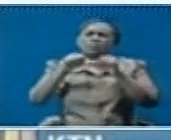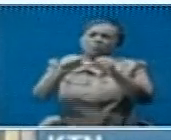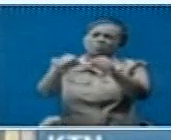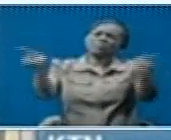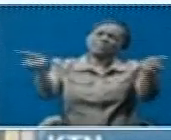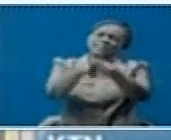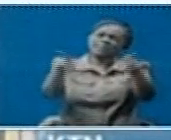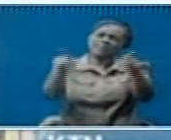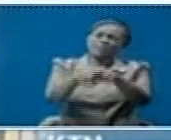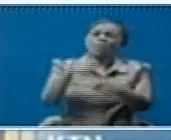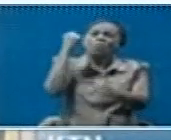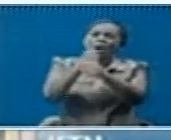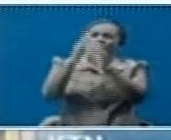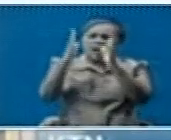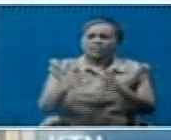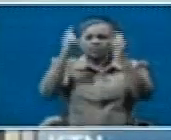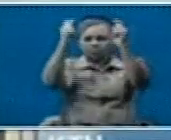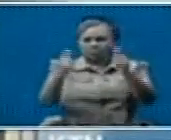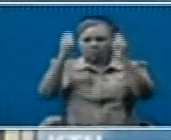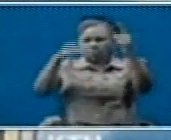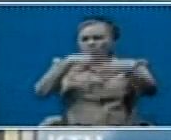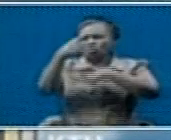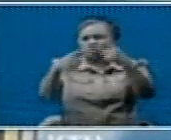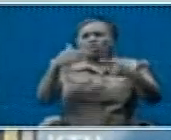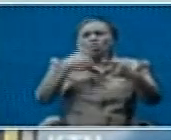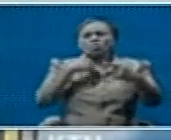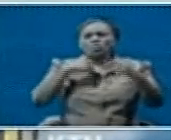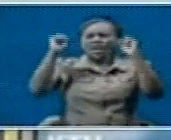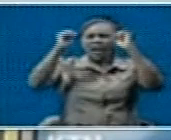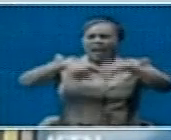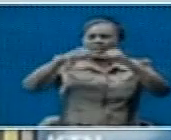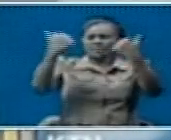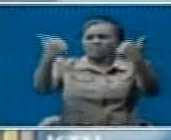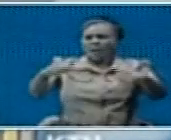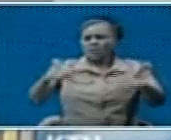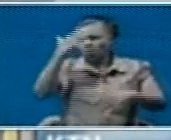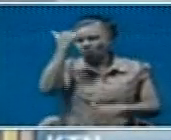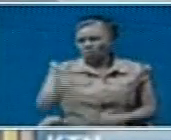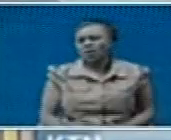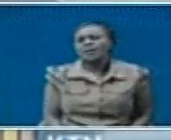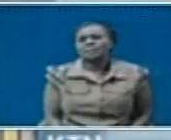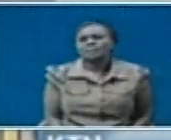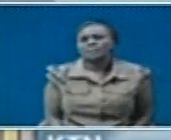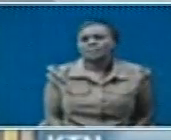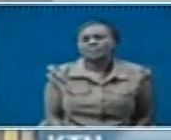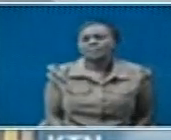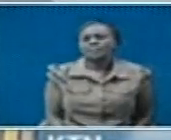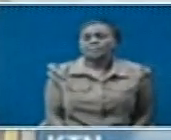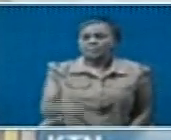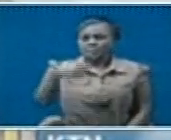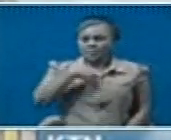it is? The workers are still on strike. Why haven't we come to a resolution yet? Well,